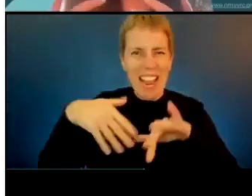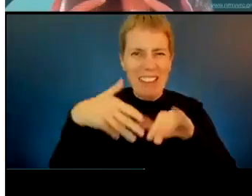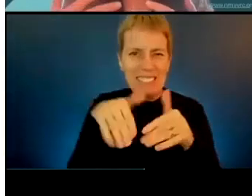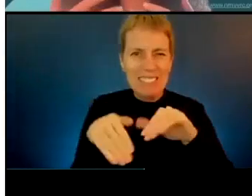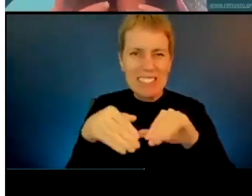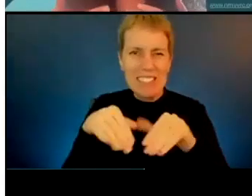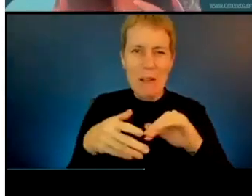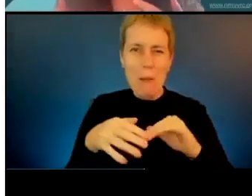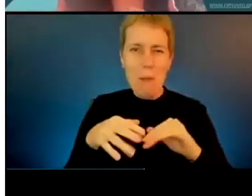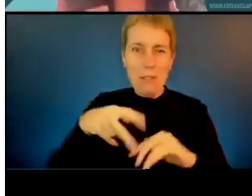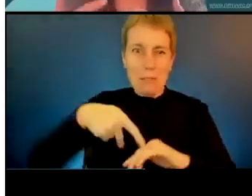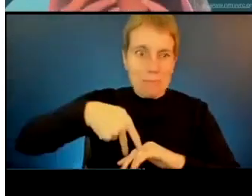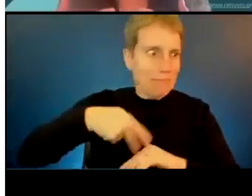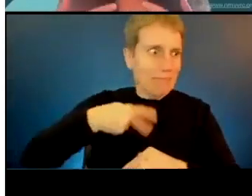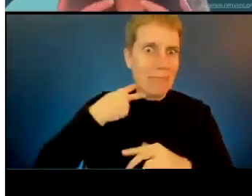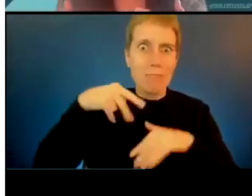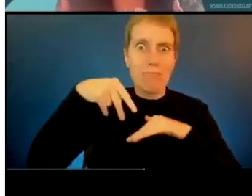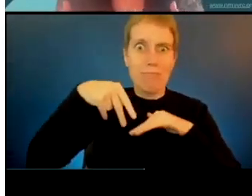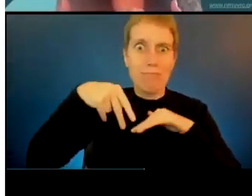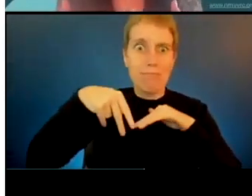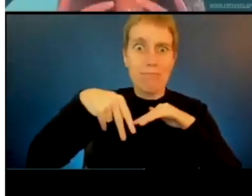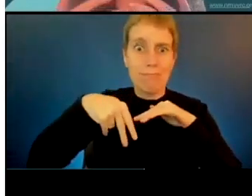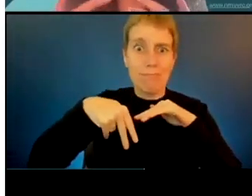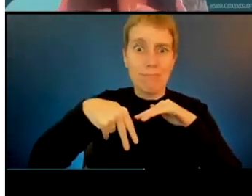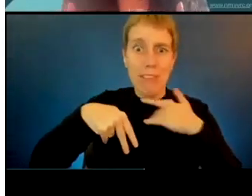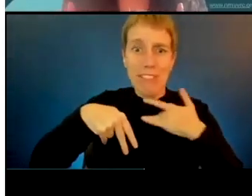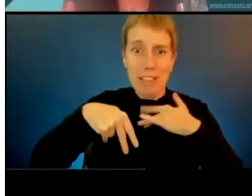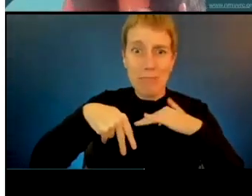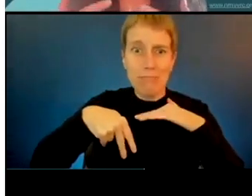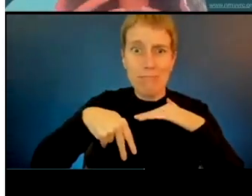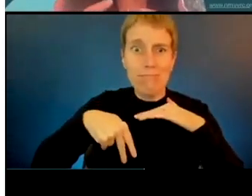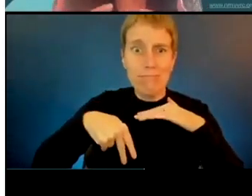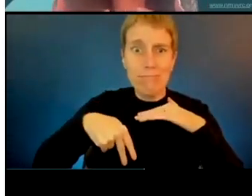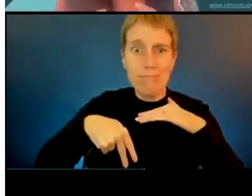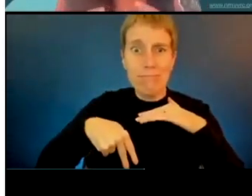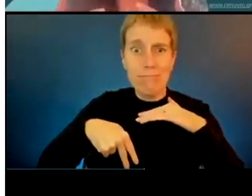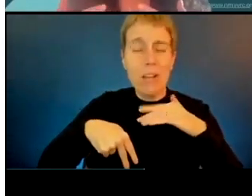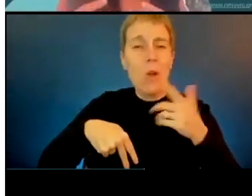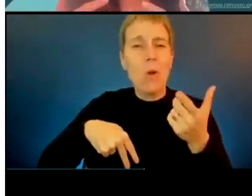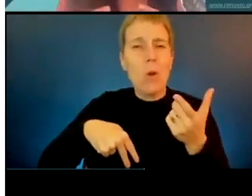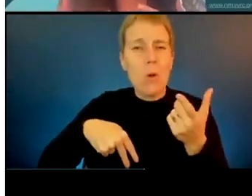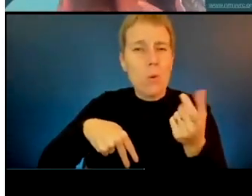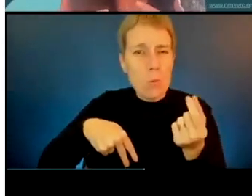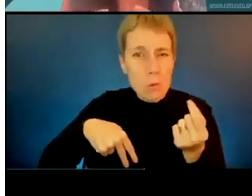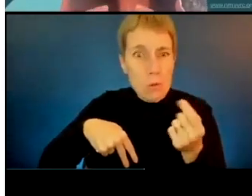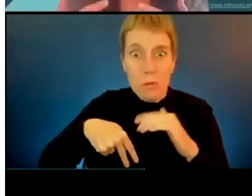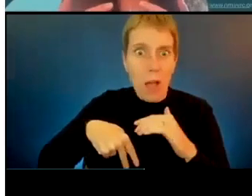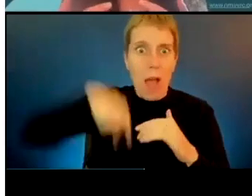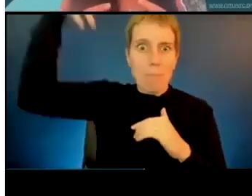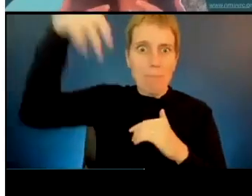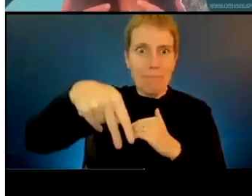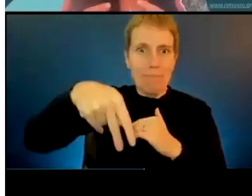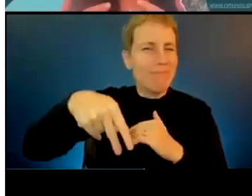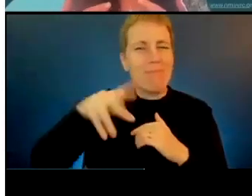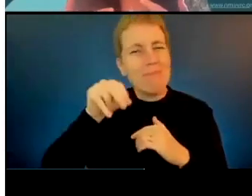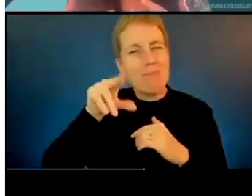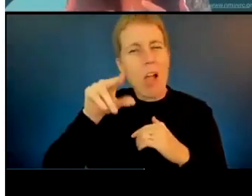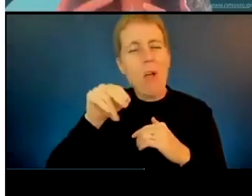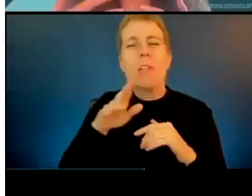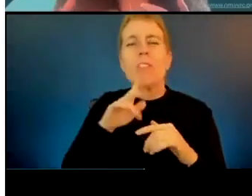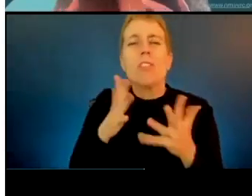just gently move, and being okay with the discomfort that you may feel in that gentle, small